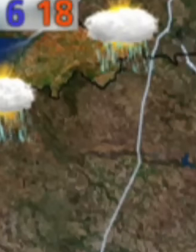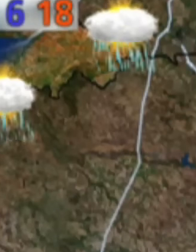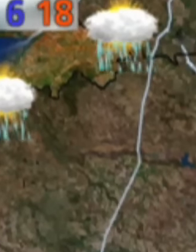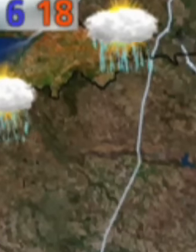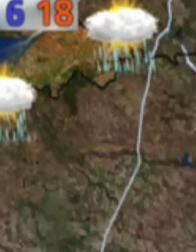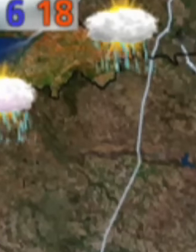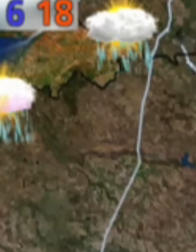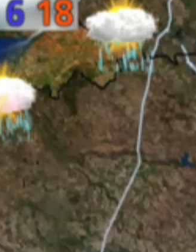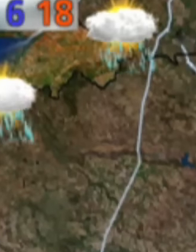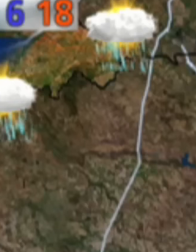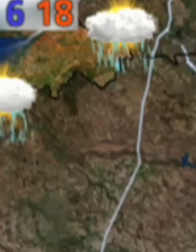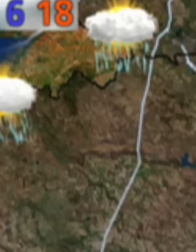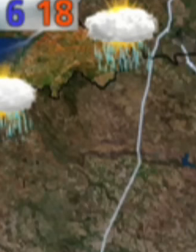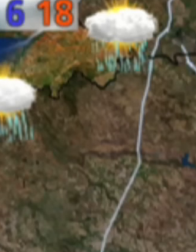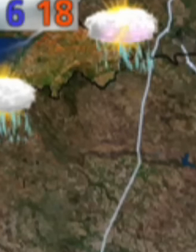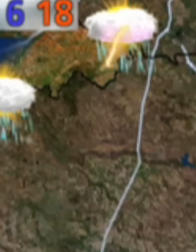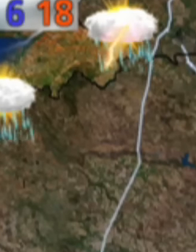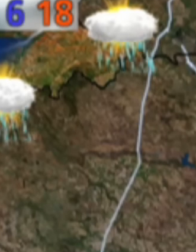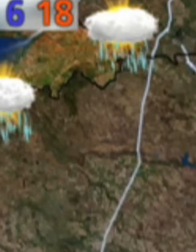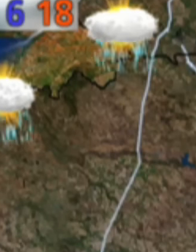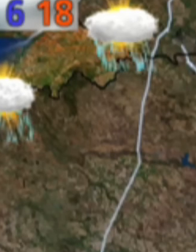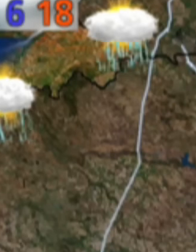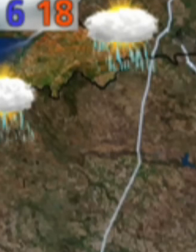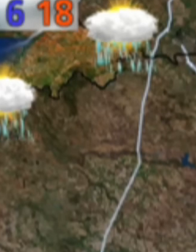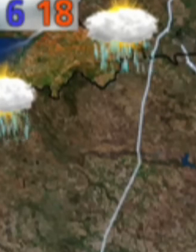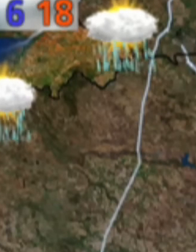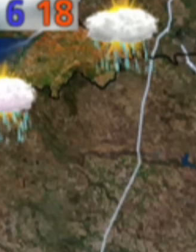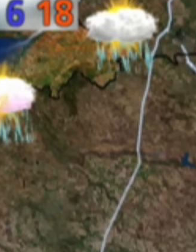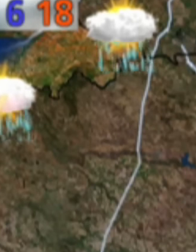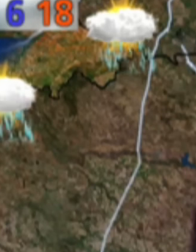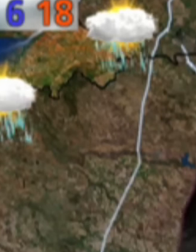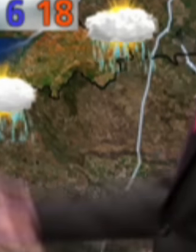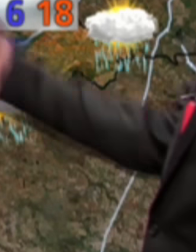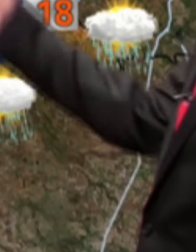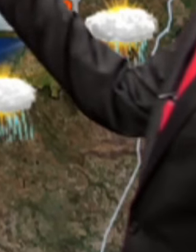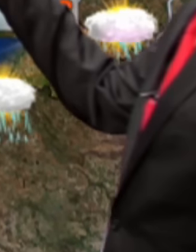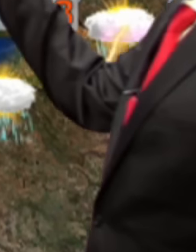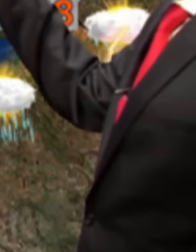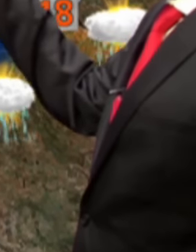In the end, a fairly poor ball, cut out by Jabade.